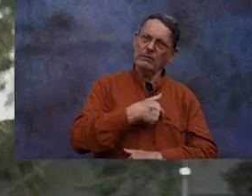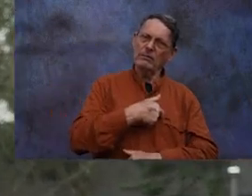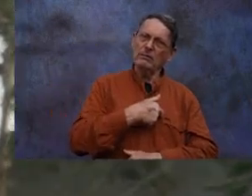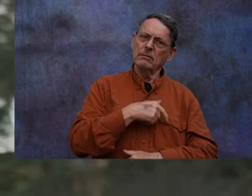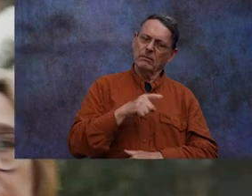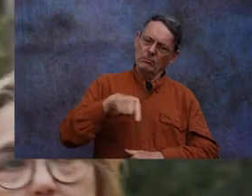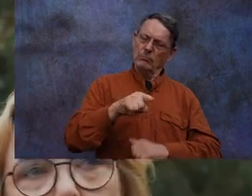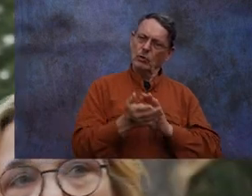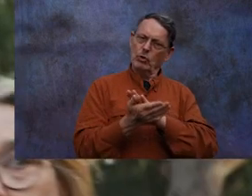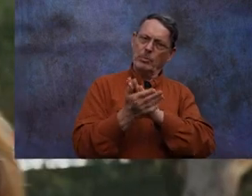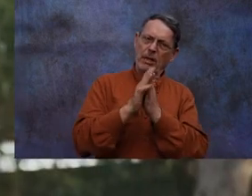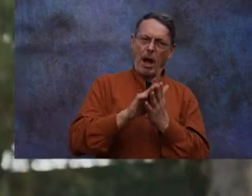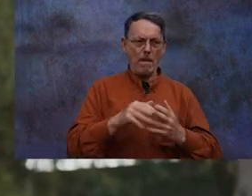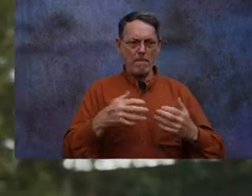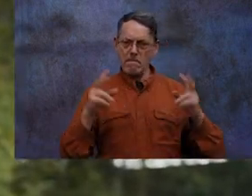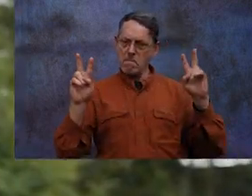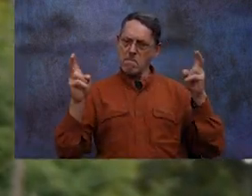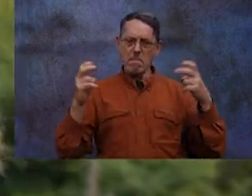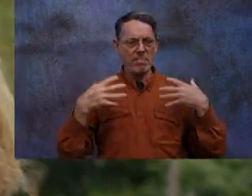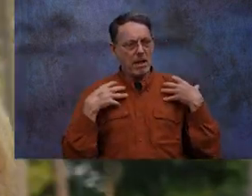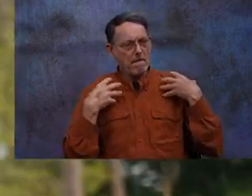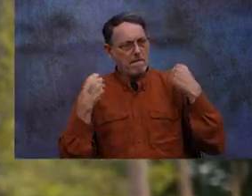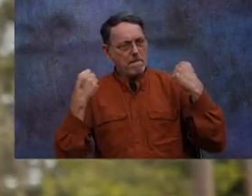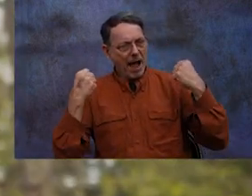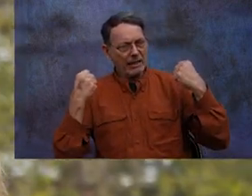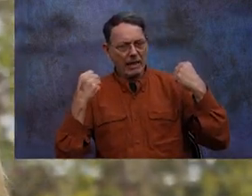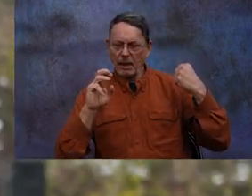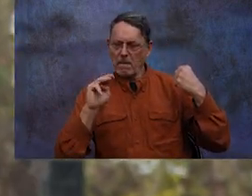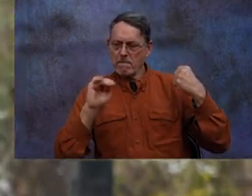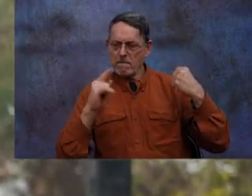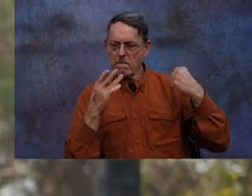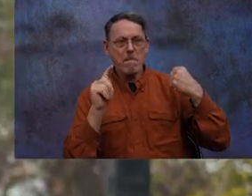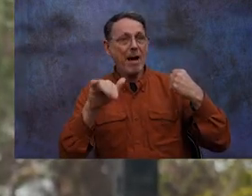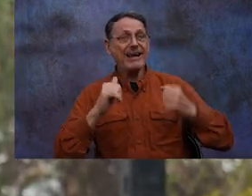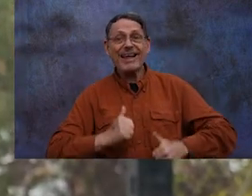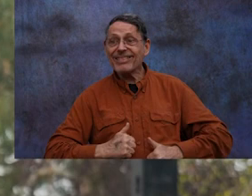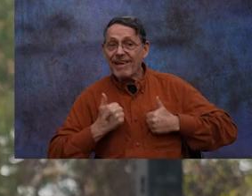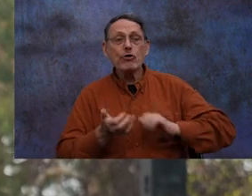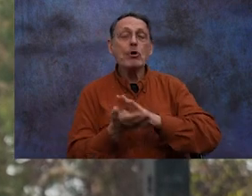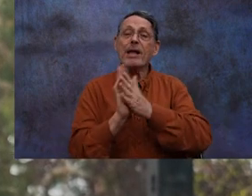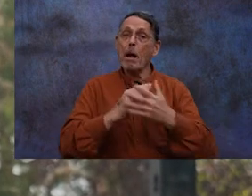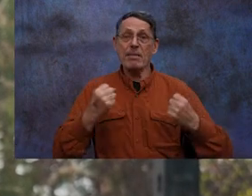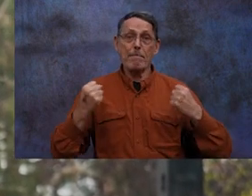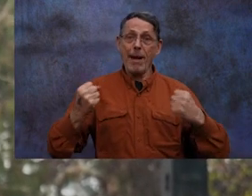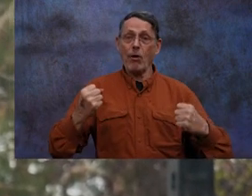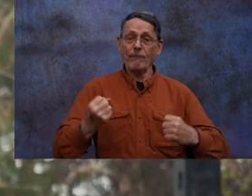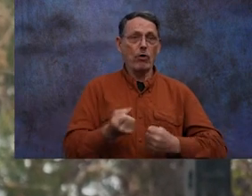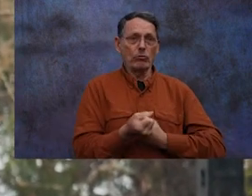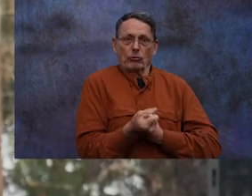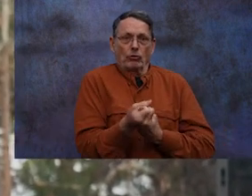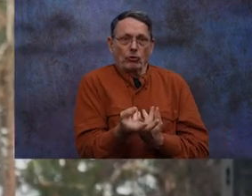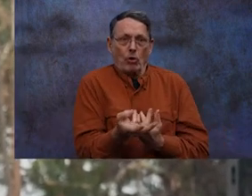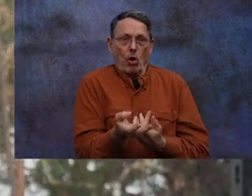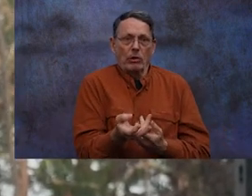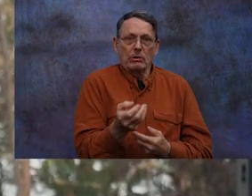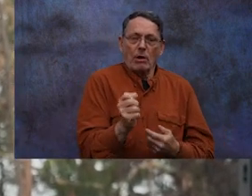on us to become the mighty living, to become the powerful source